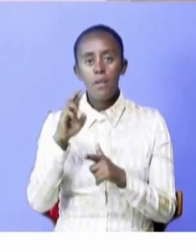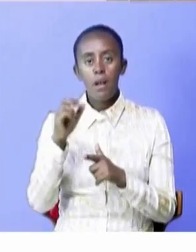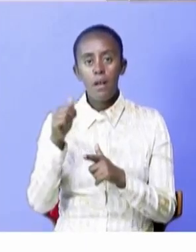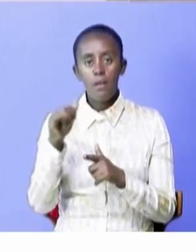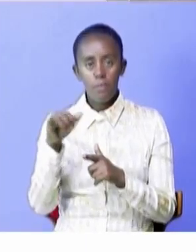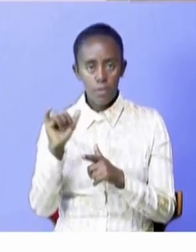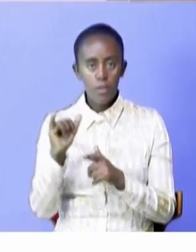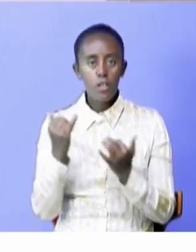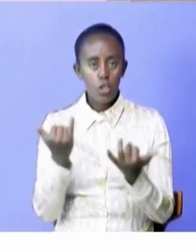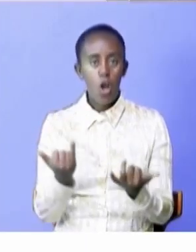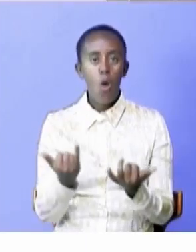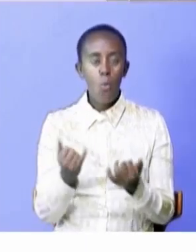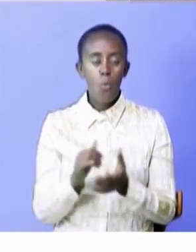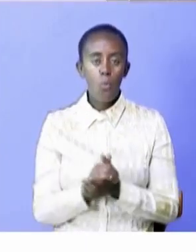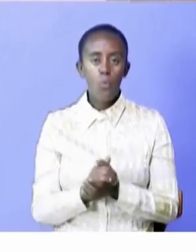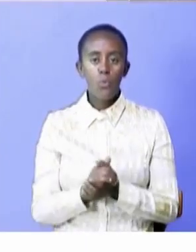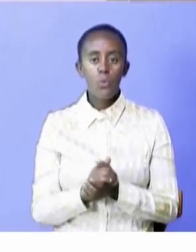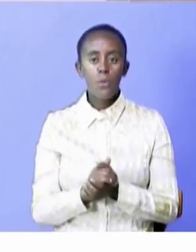now.